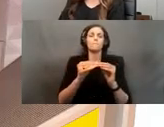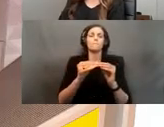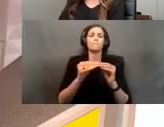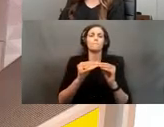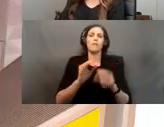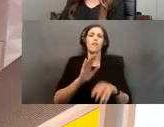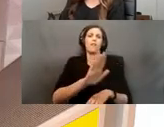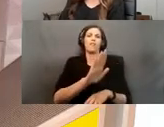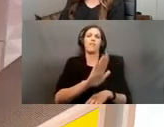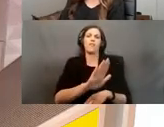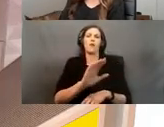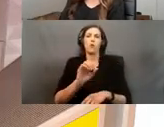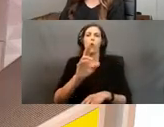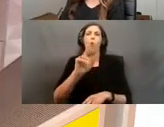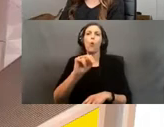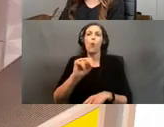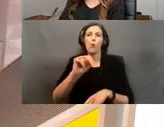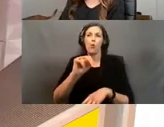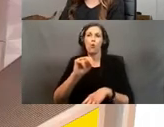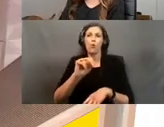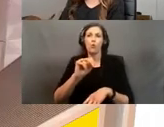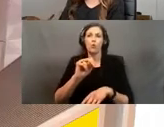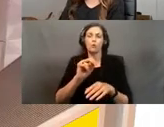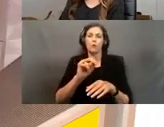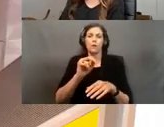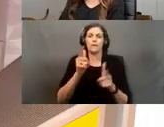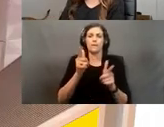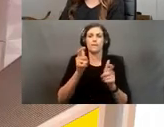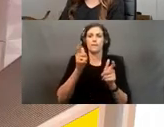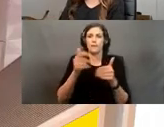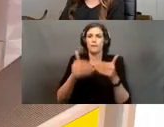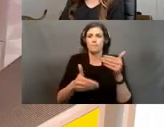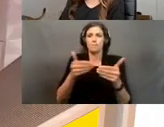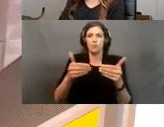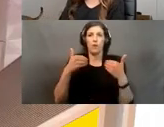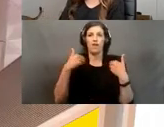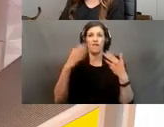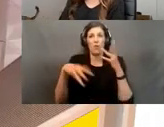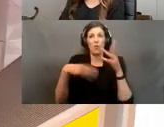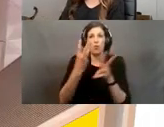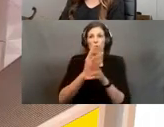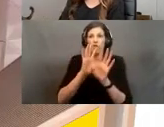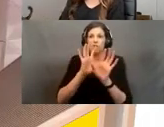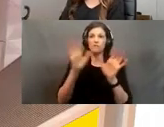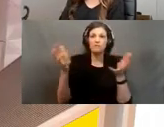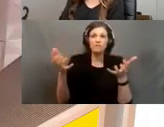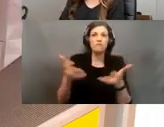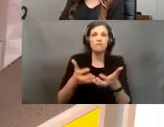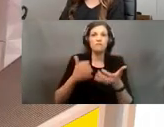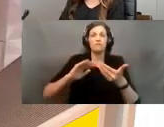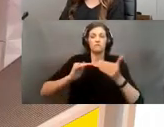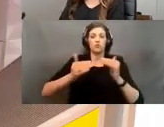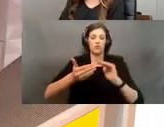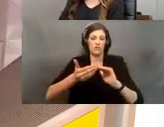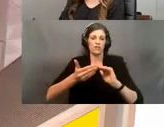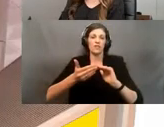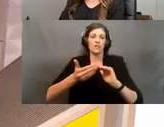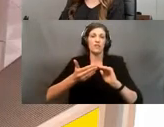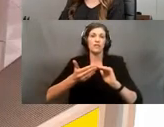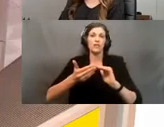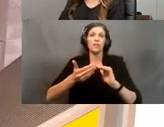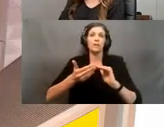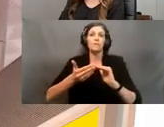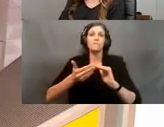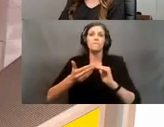their own pace. We have a worldwide community that also will be able to